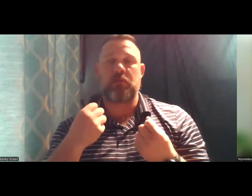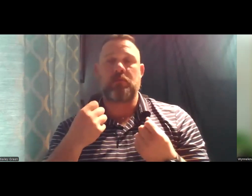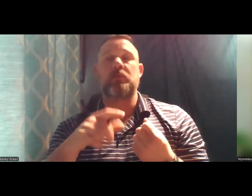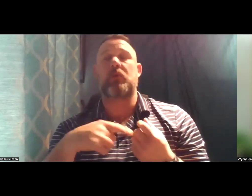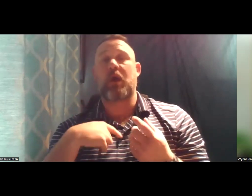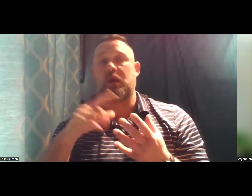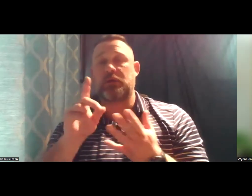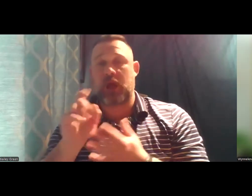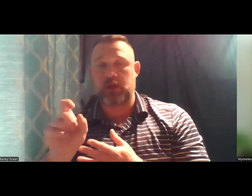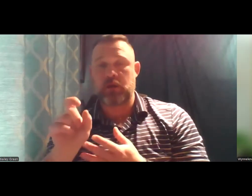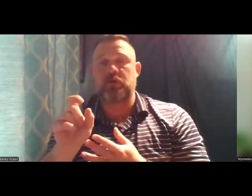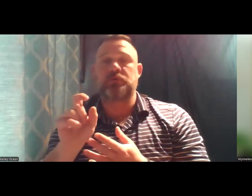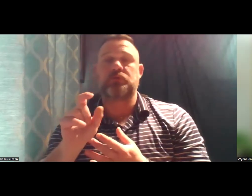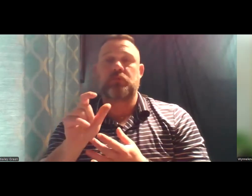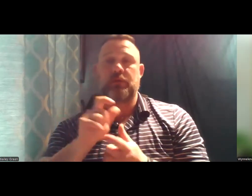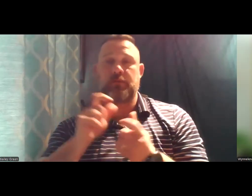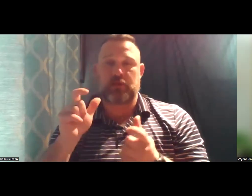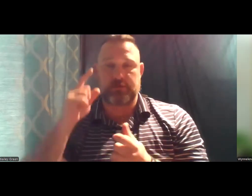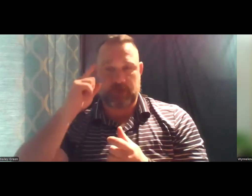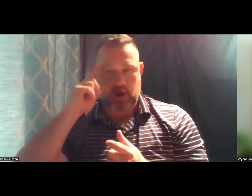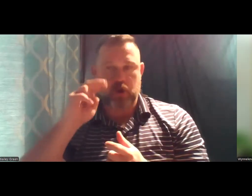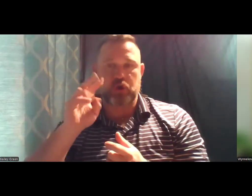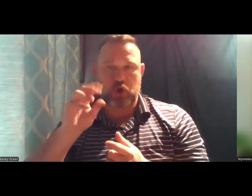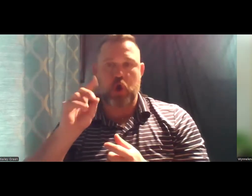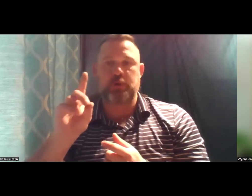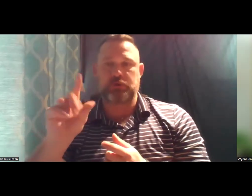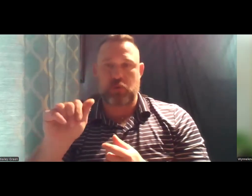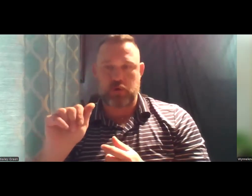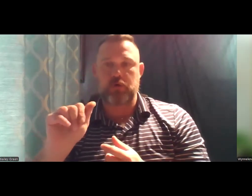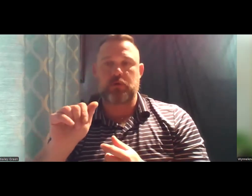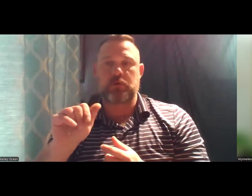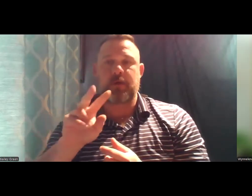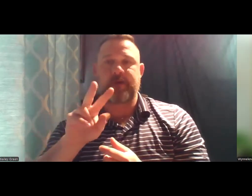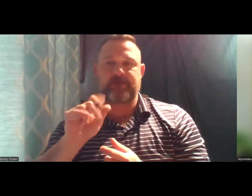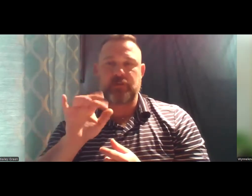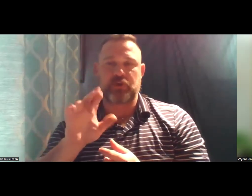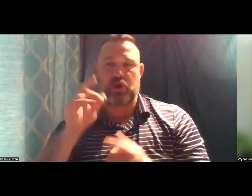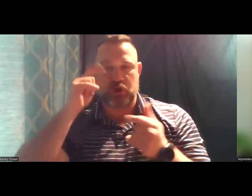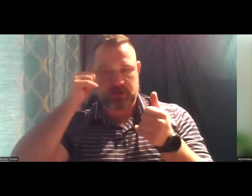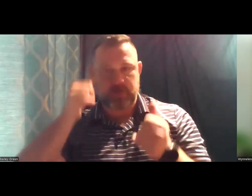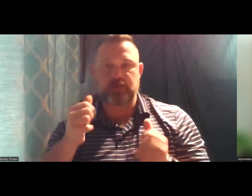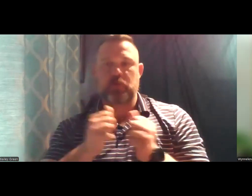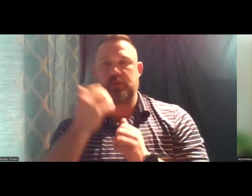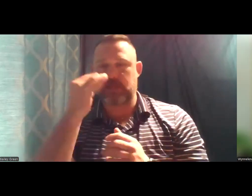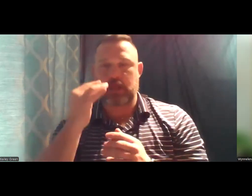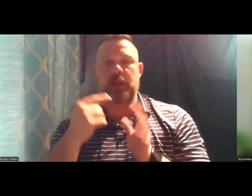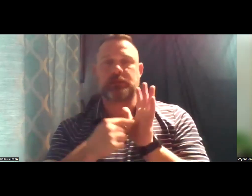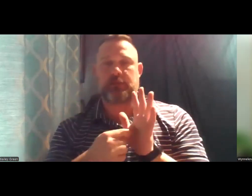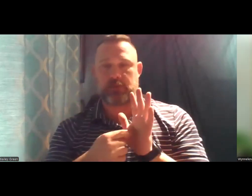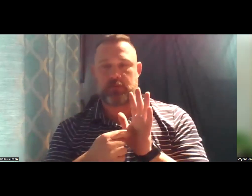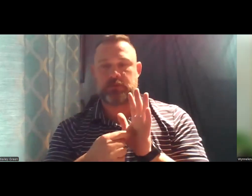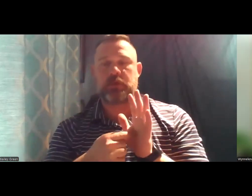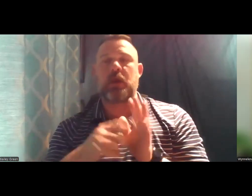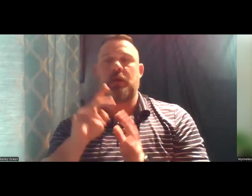diagnosed Dawn with a major vascular neurocognitive disorder, formerly known as vascular dementia with psychotic symptoms. I